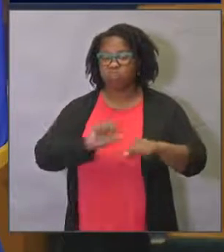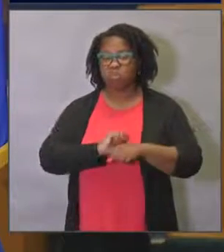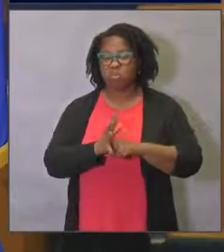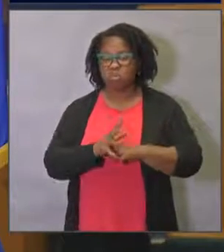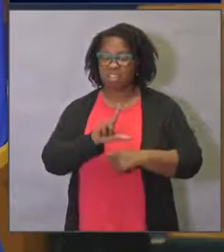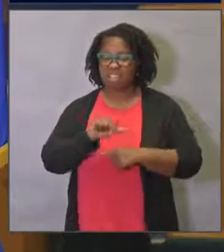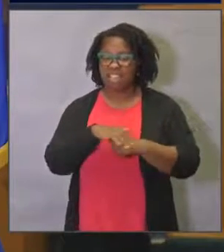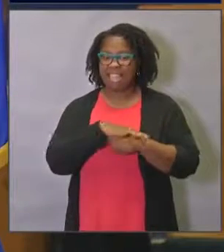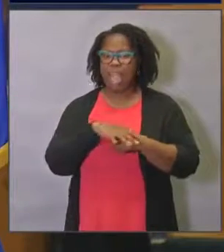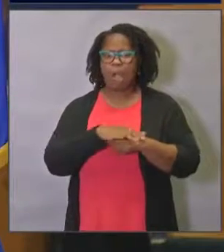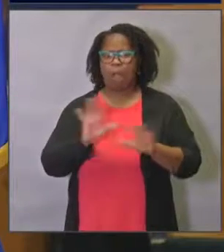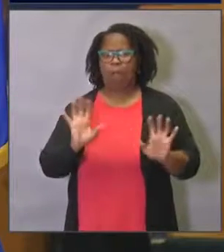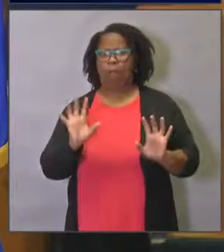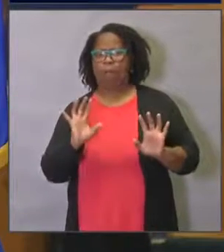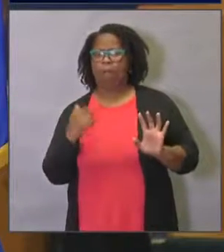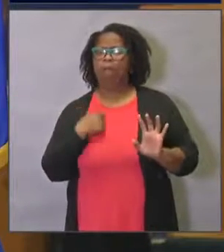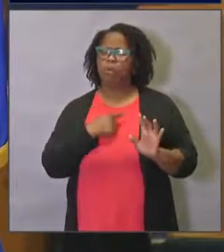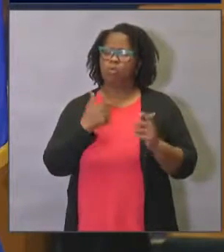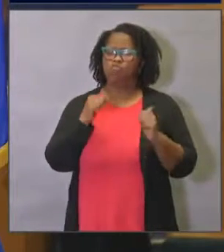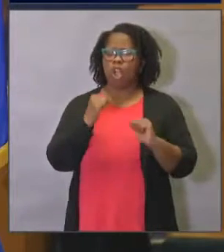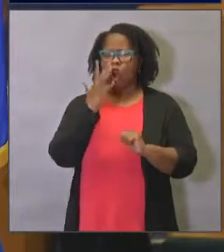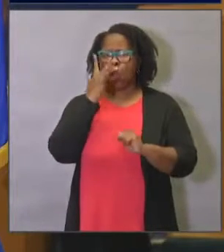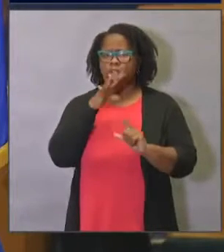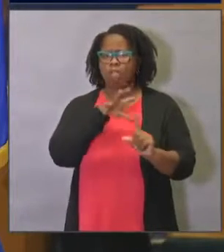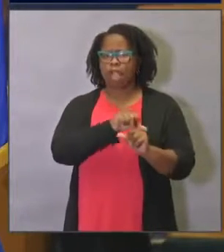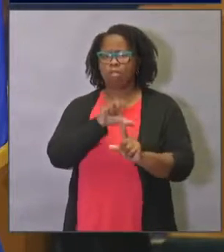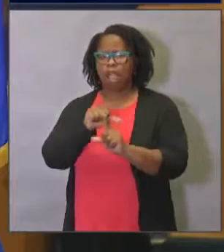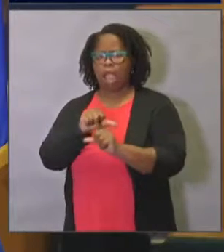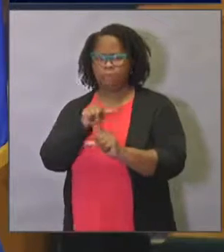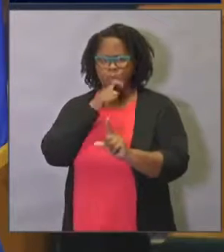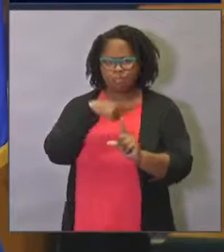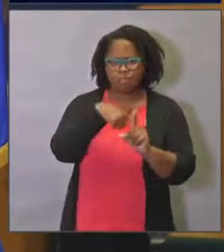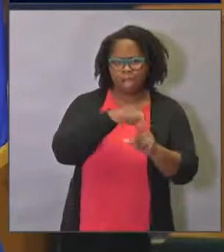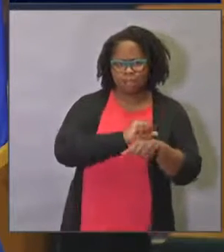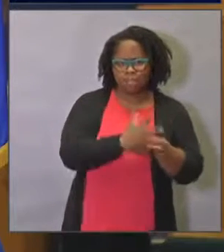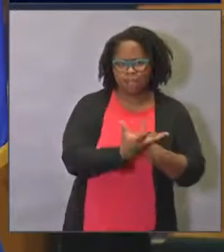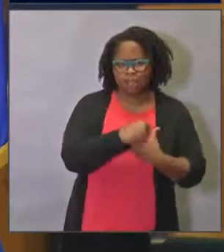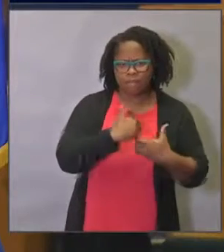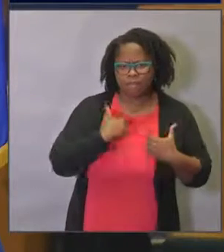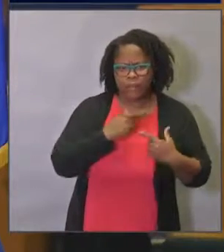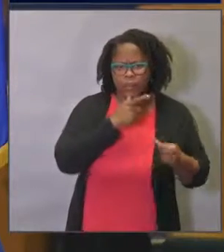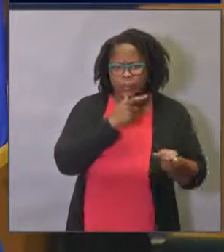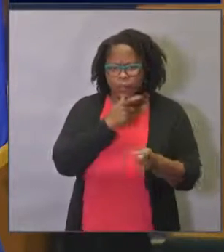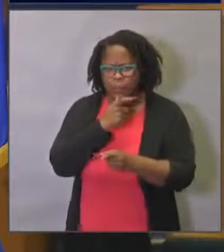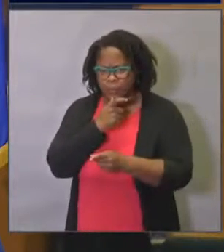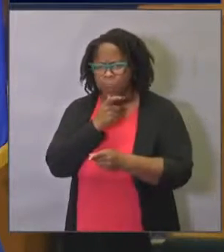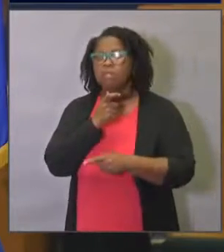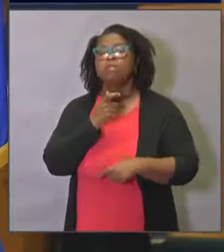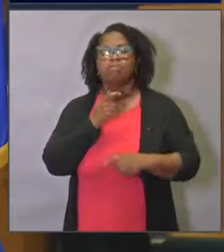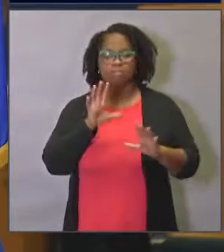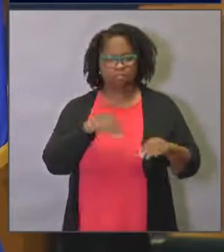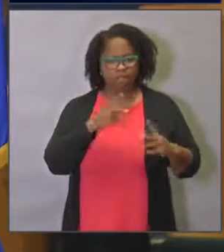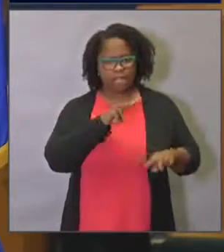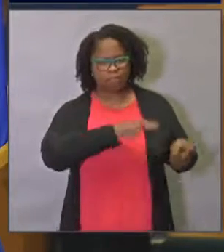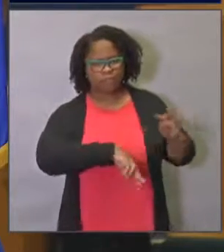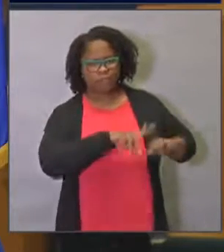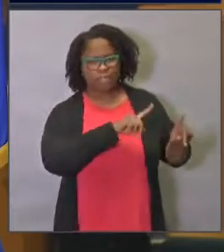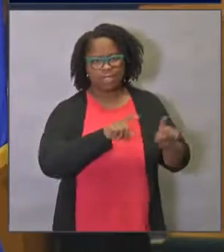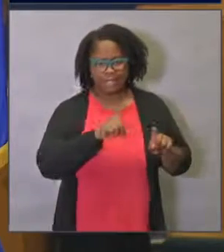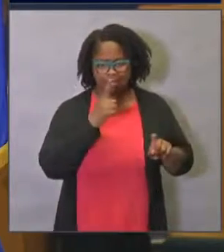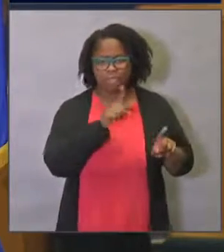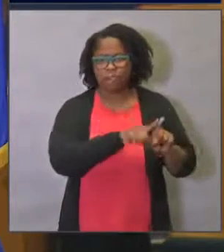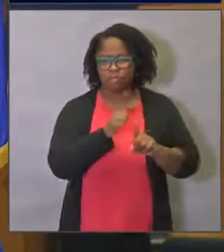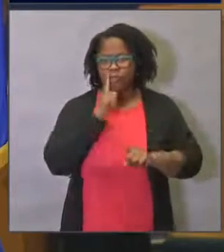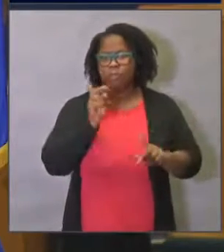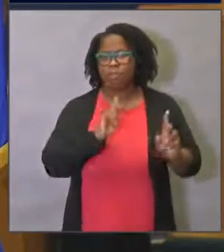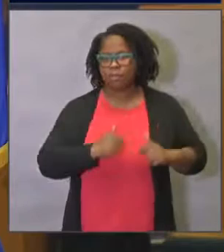quickly to capture people who are positive. And as you know, we also do surveillance testing on residents. But